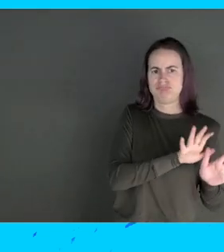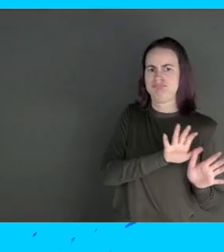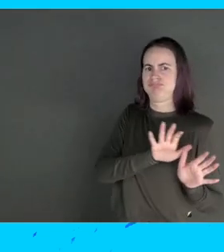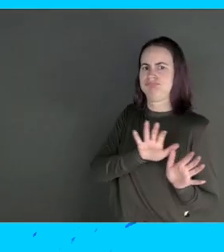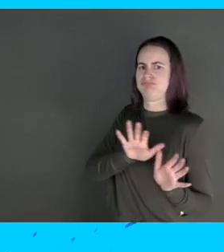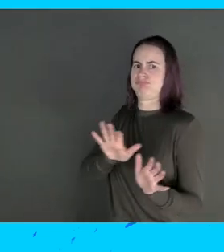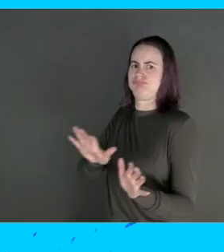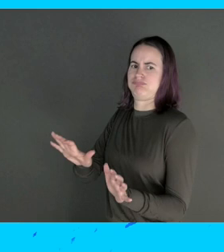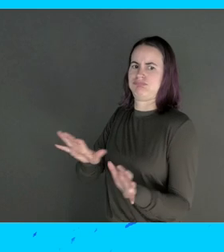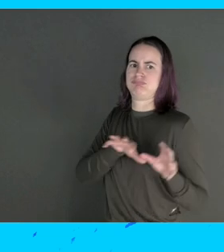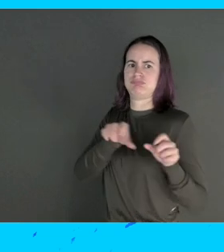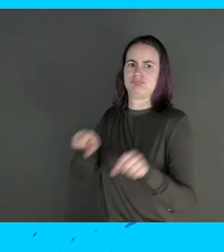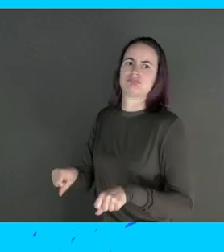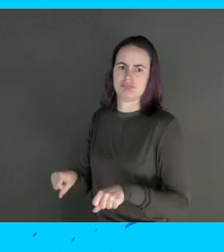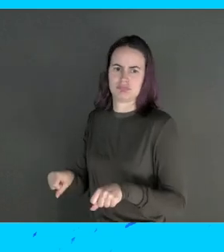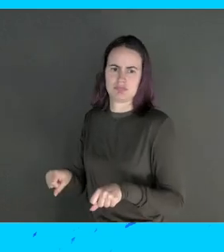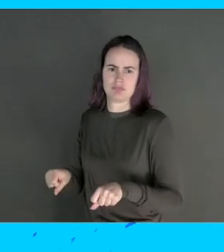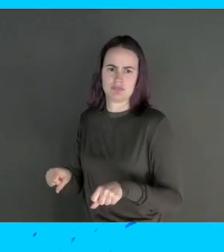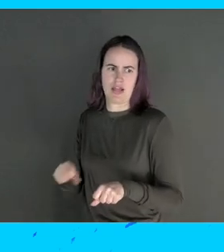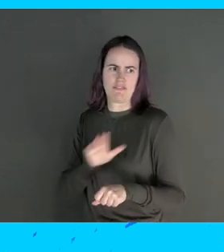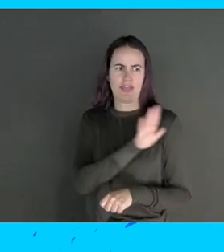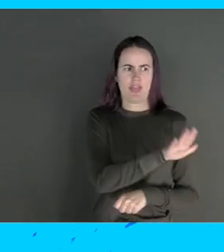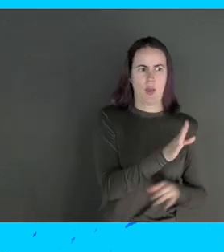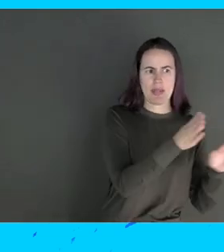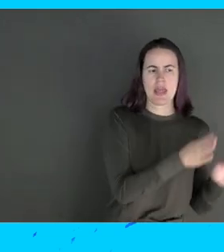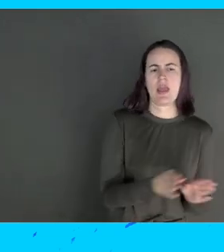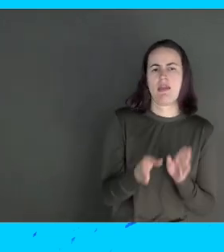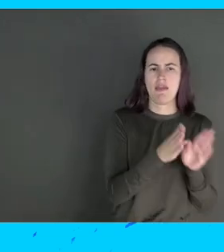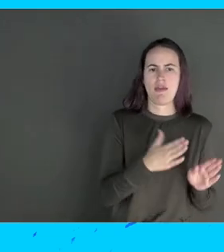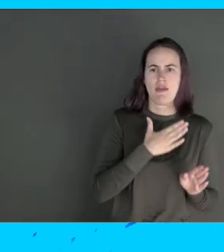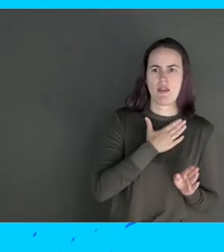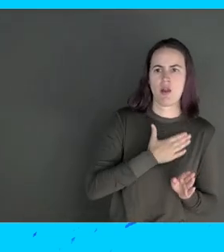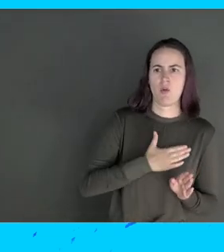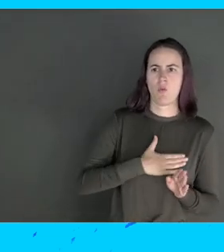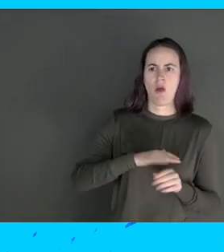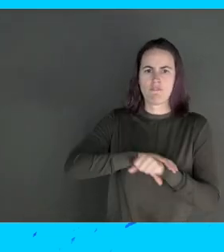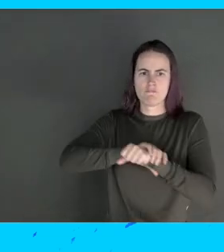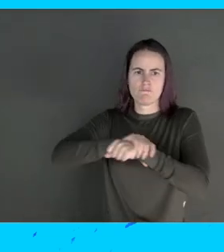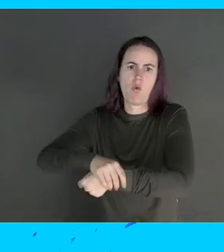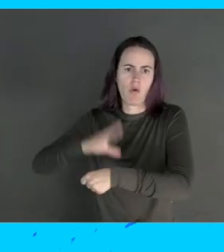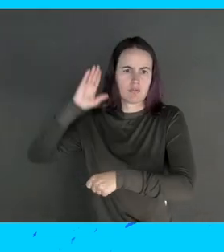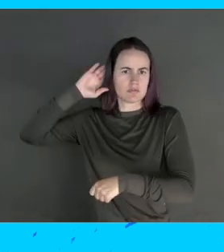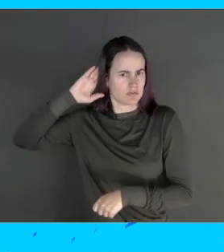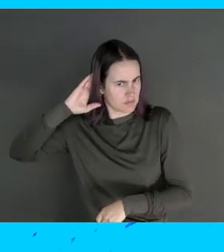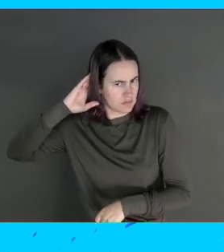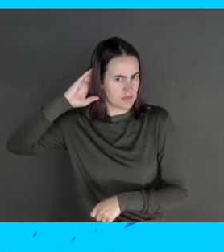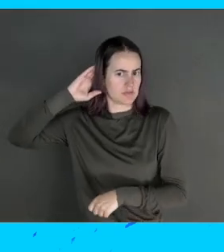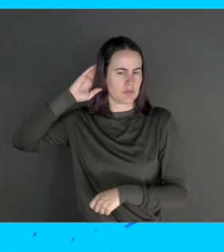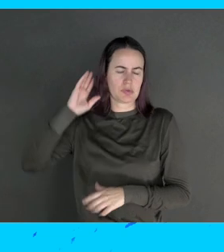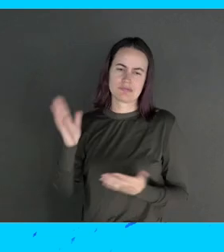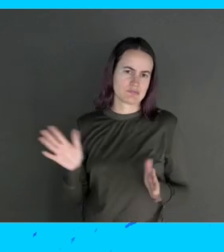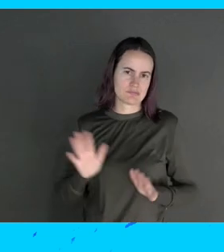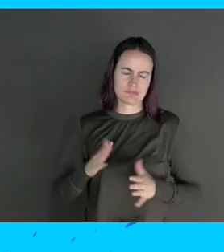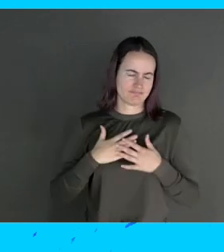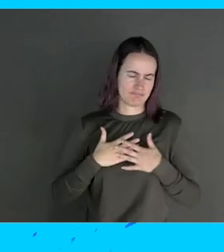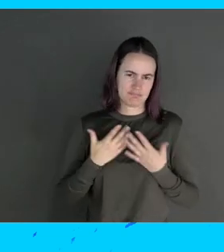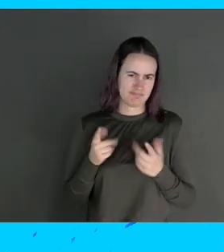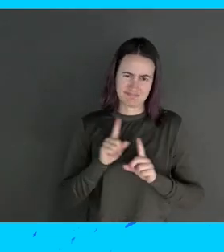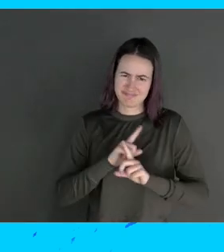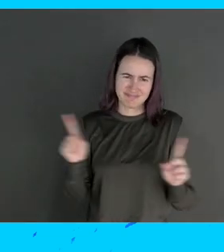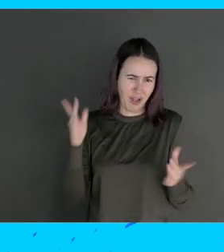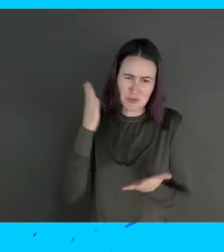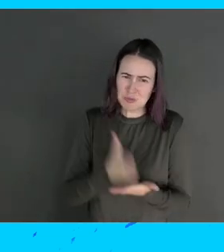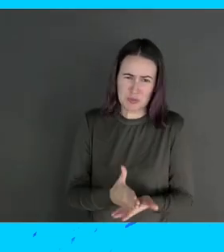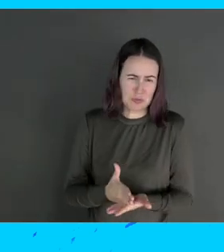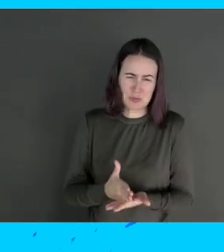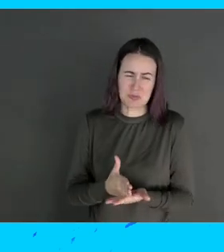like homosexuality onto people who would otherwise be straight, which is obviously absurd and not